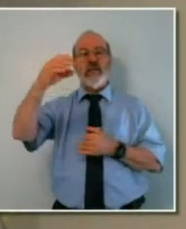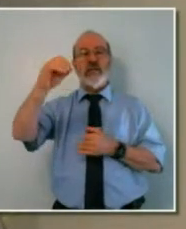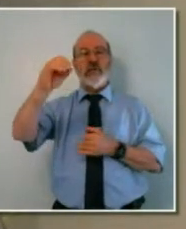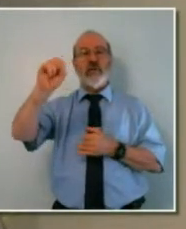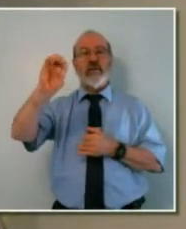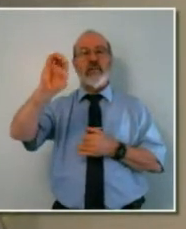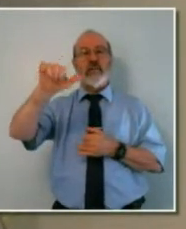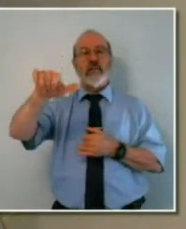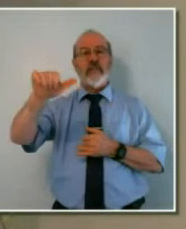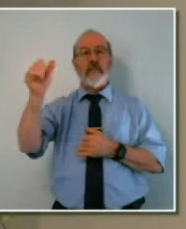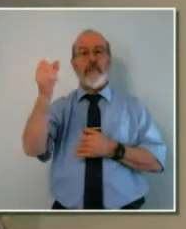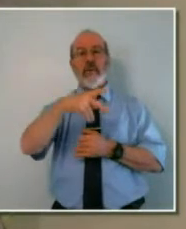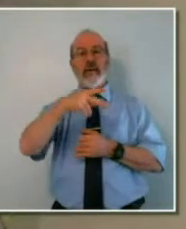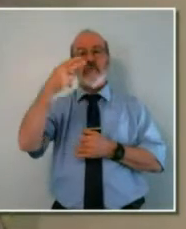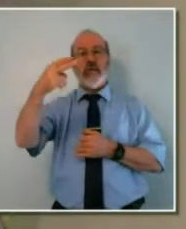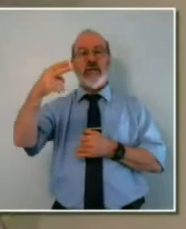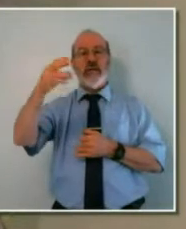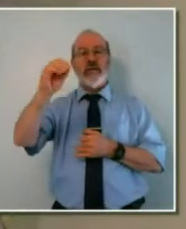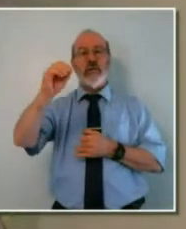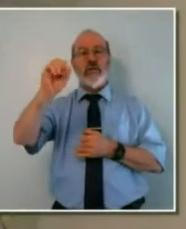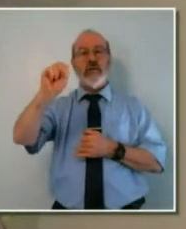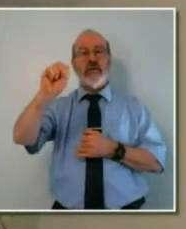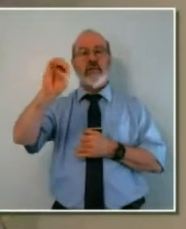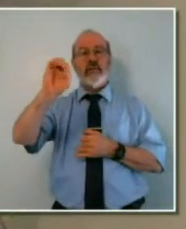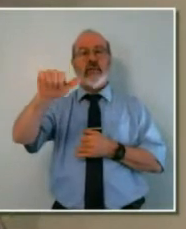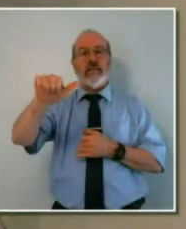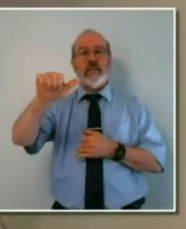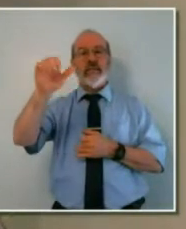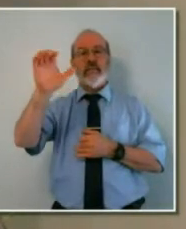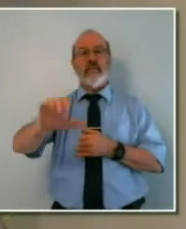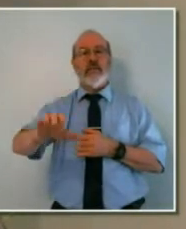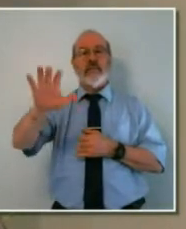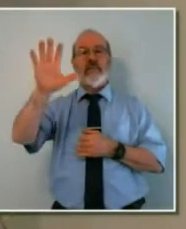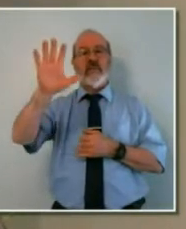to the book of Hosea and chapter number 5.